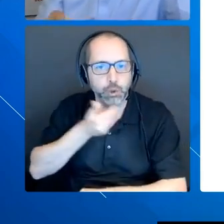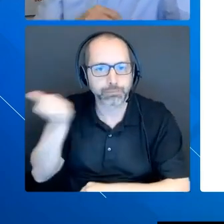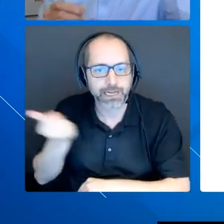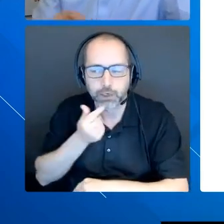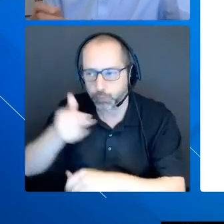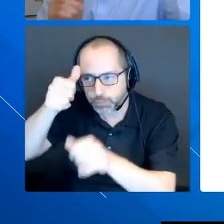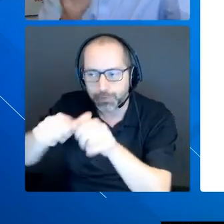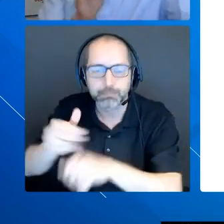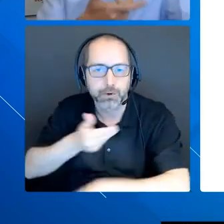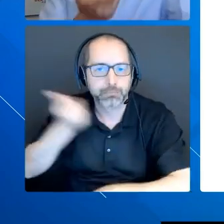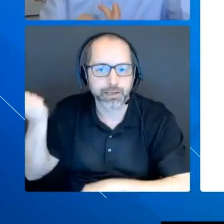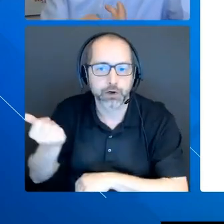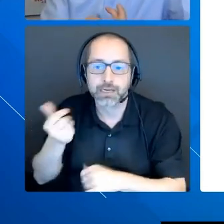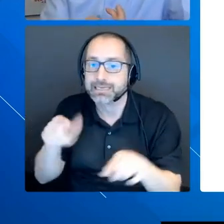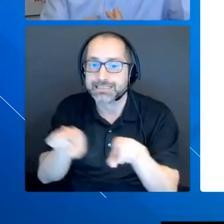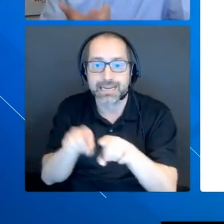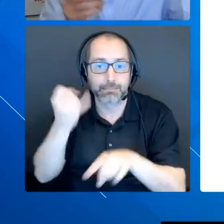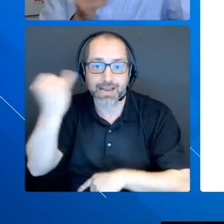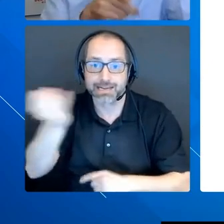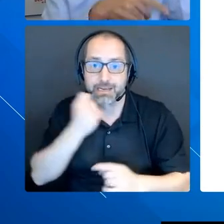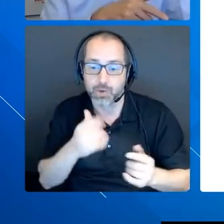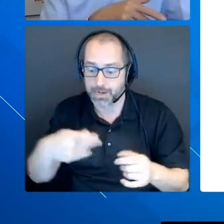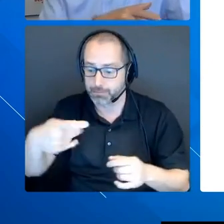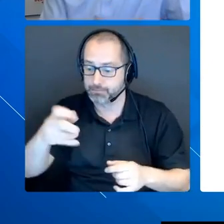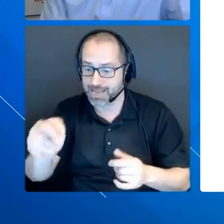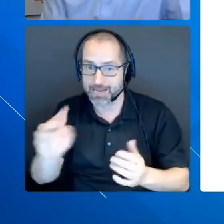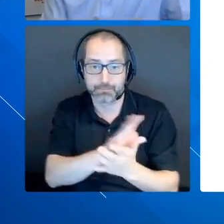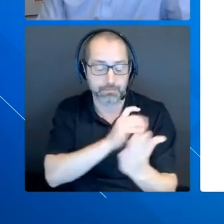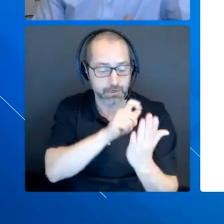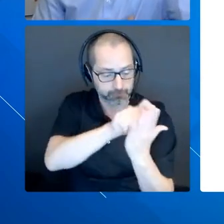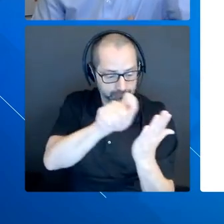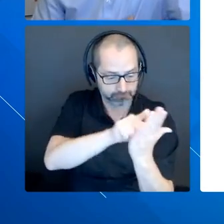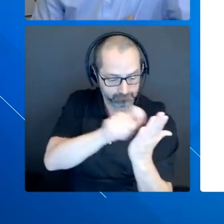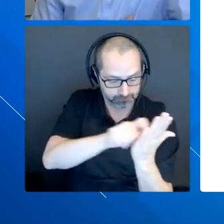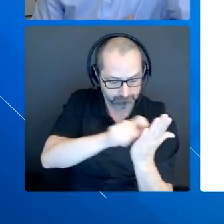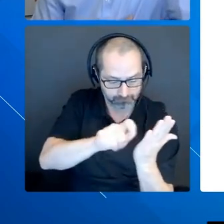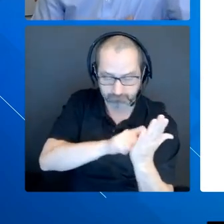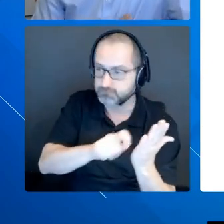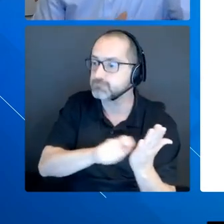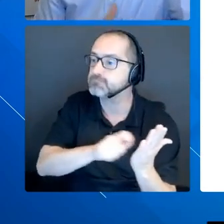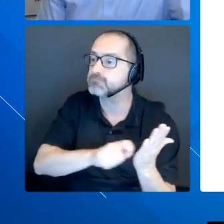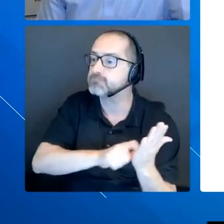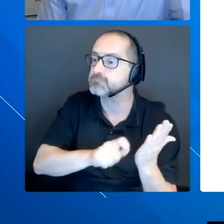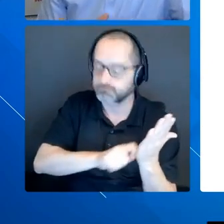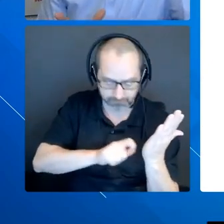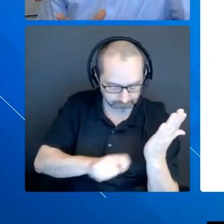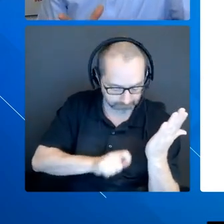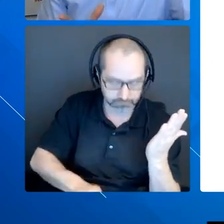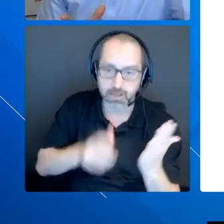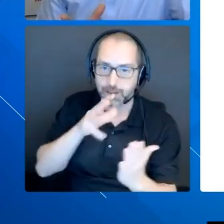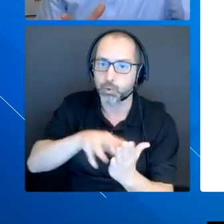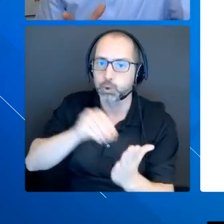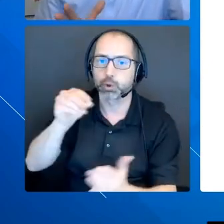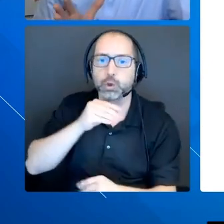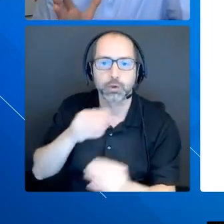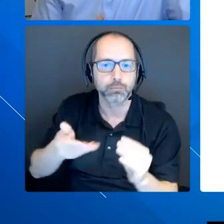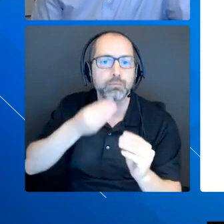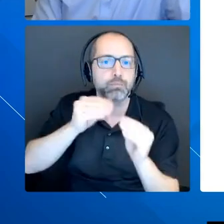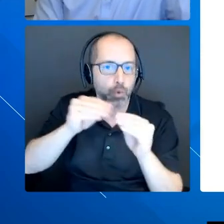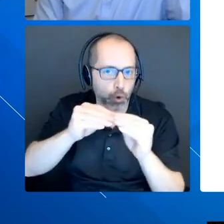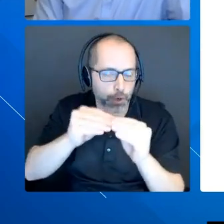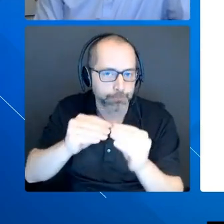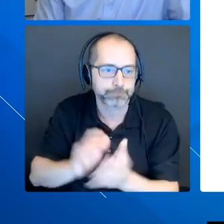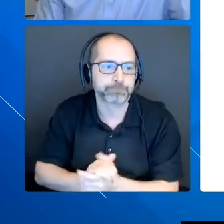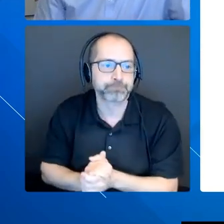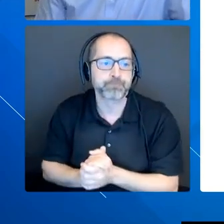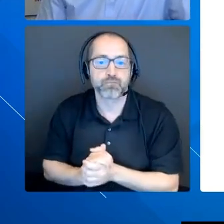a lot of people, when they're taking notes with a pen and paper, they tend to learn better. I think it was pretty cool. So with that said, I know